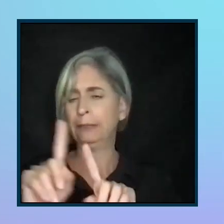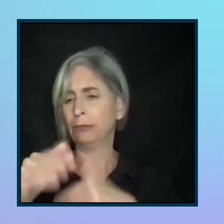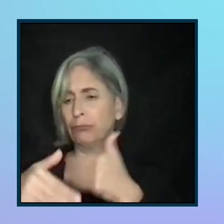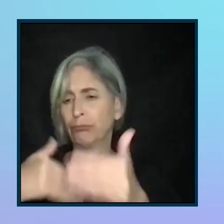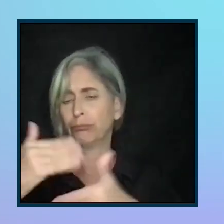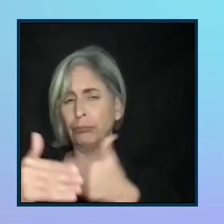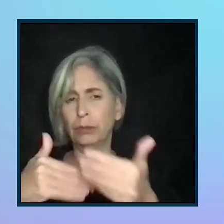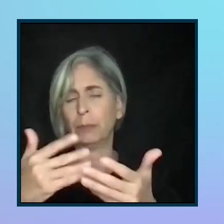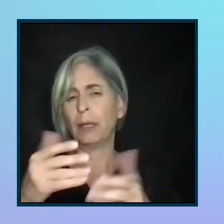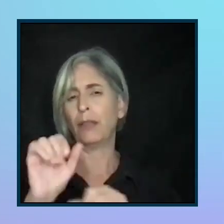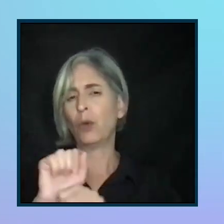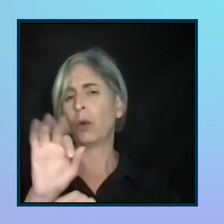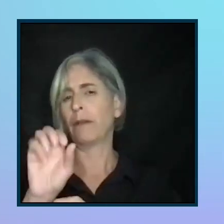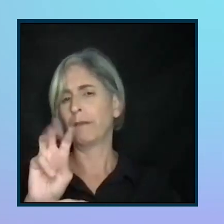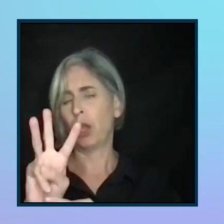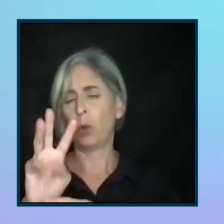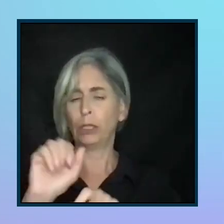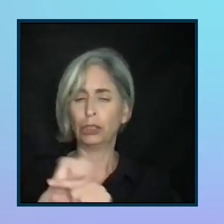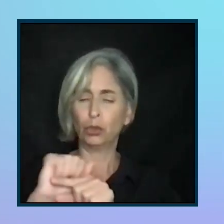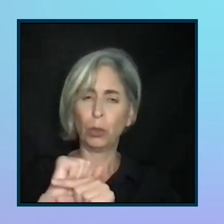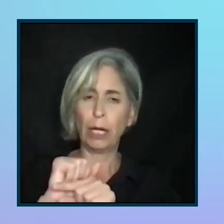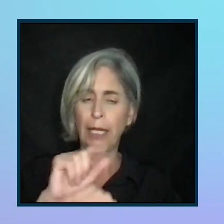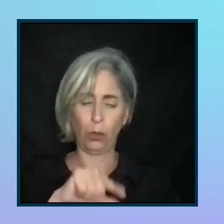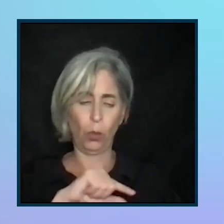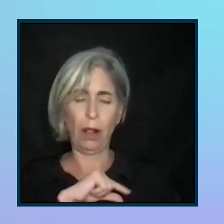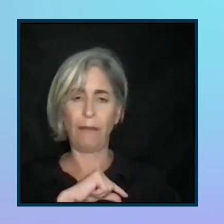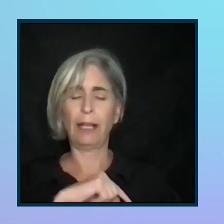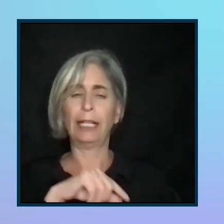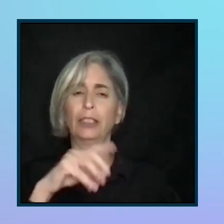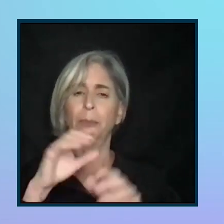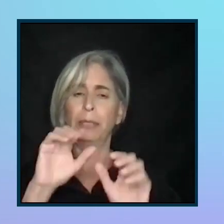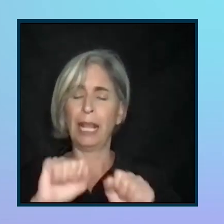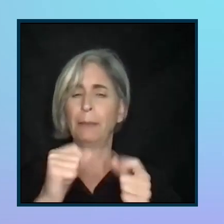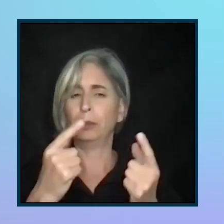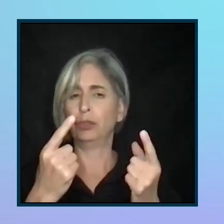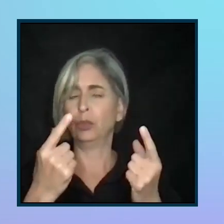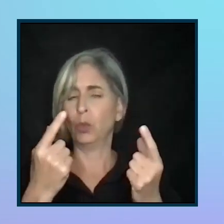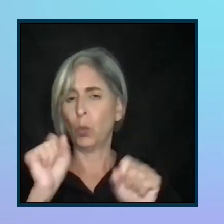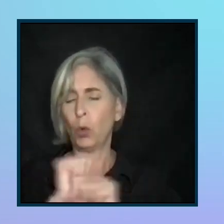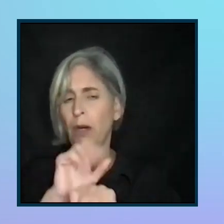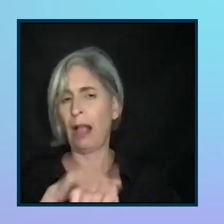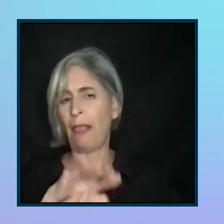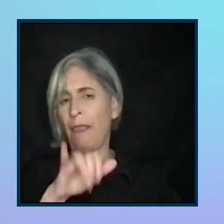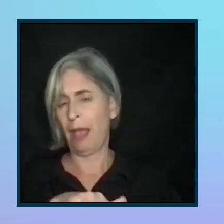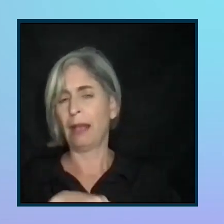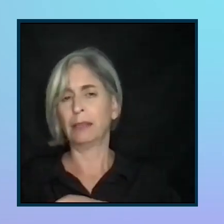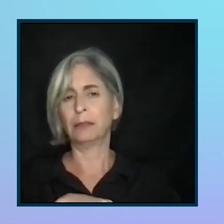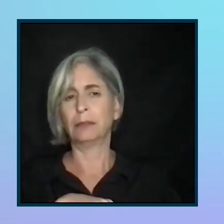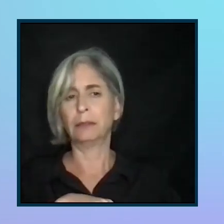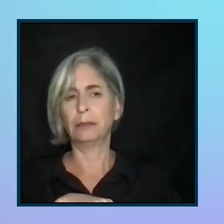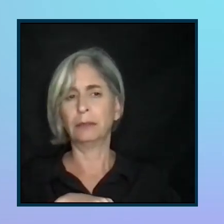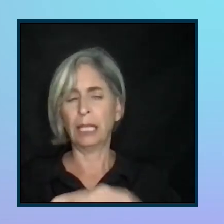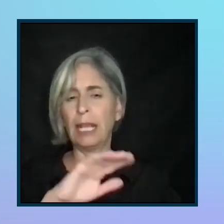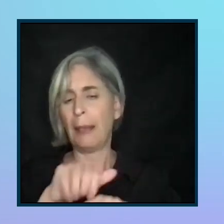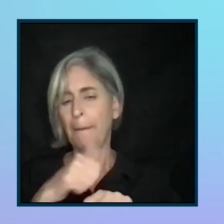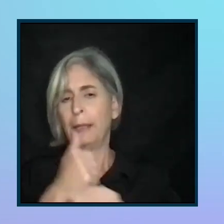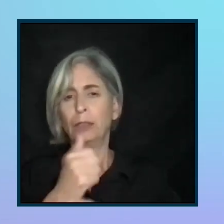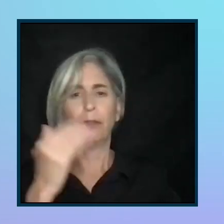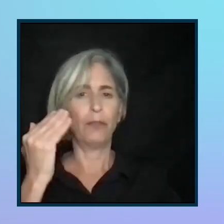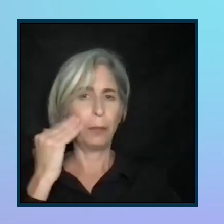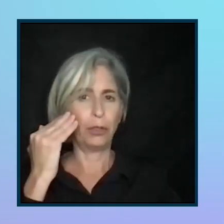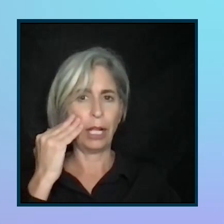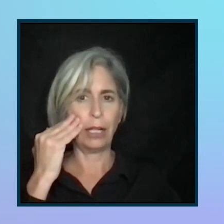in the workflow that are trained and qualified to be able to execute on those tasks. Mm-hmm. It does build familiarity.